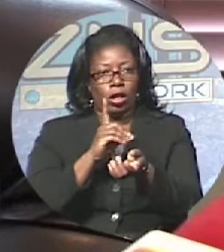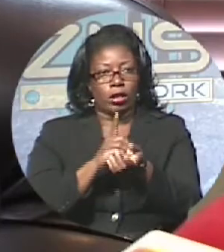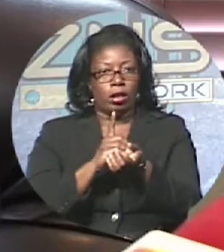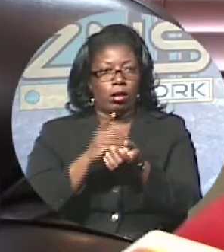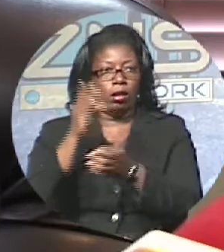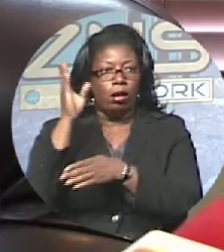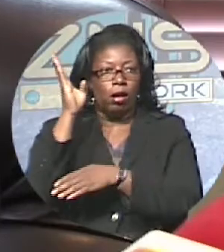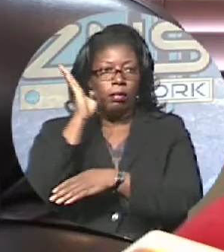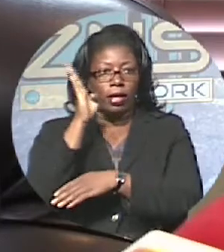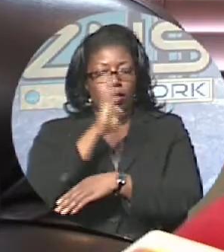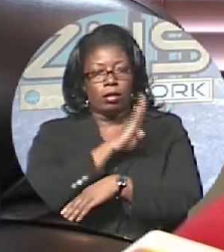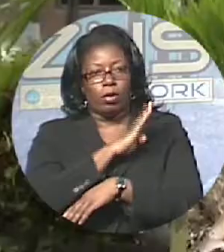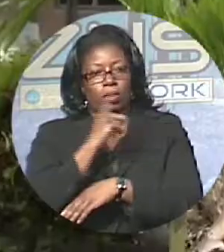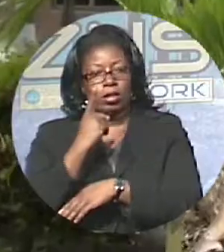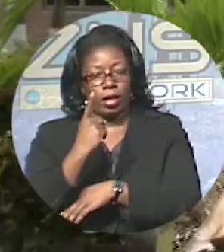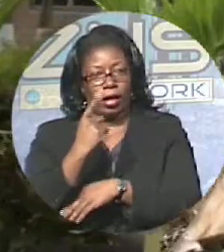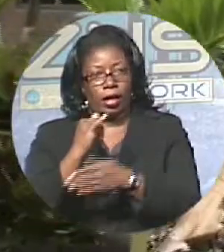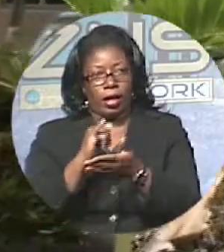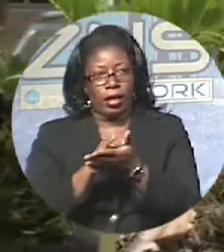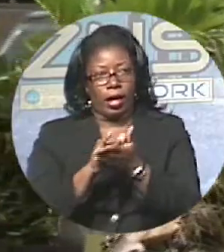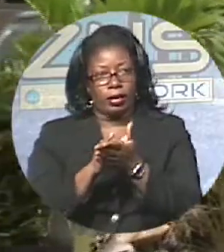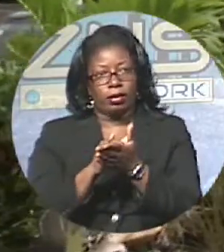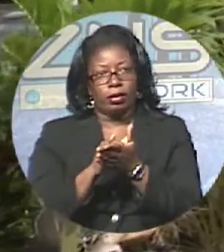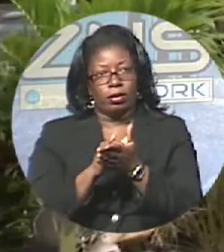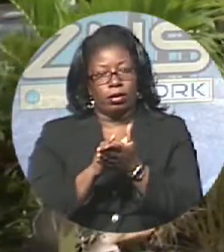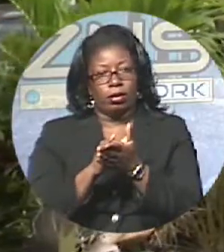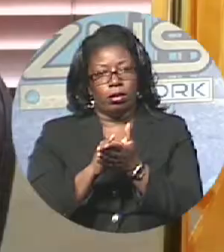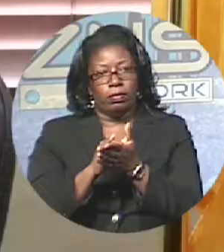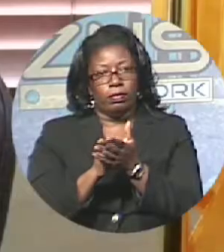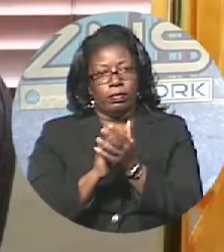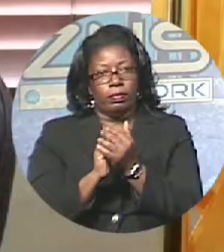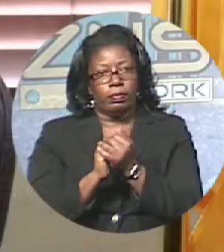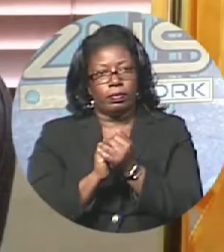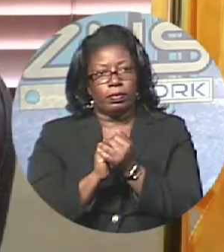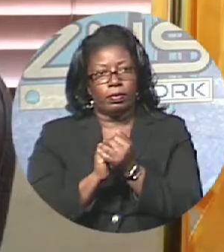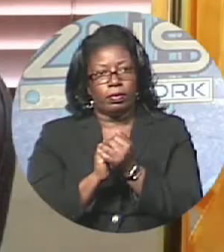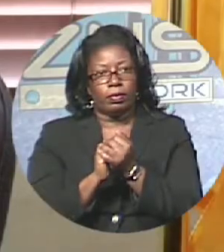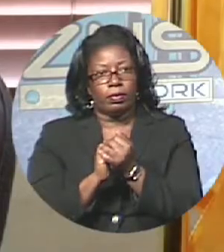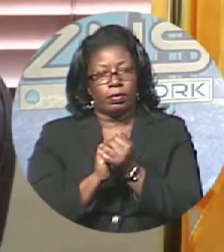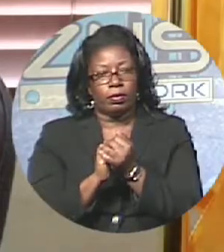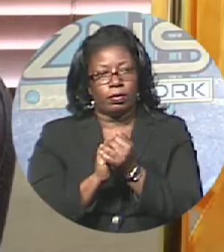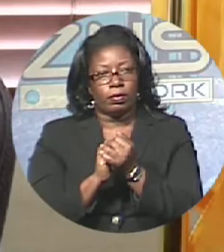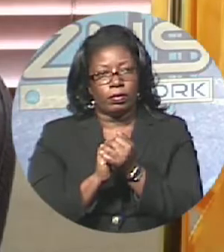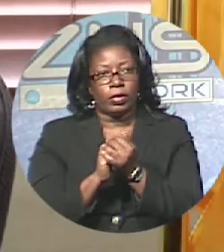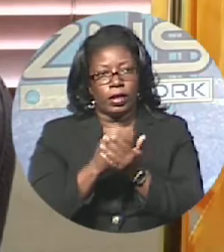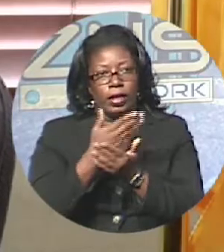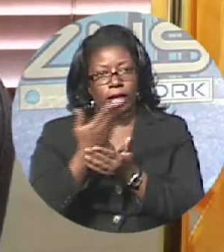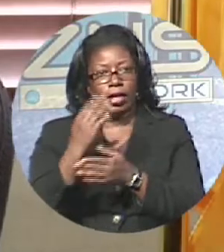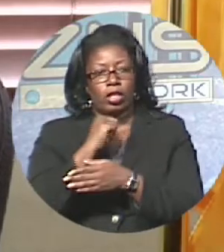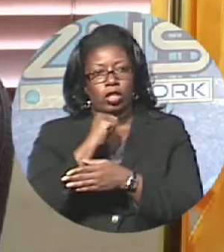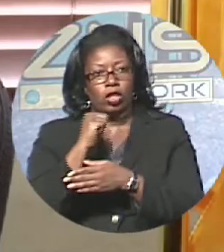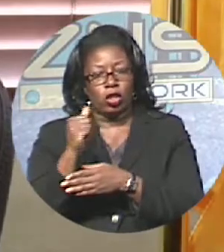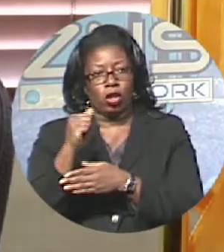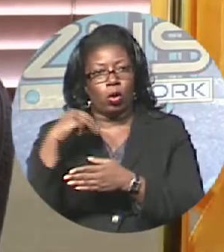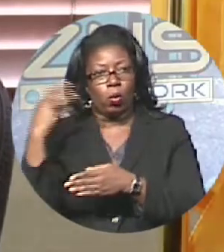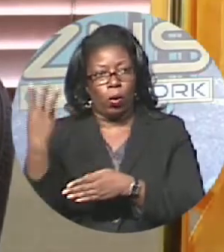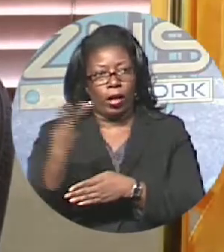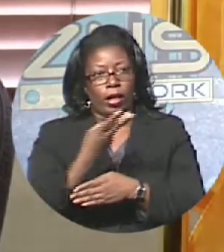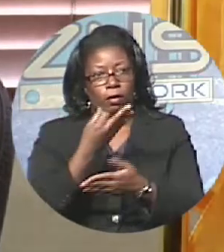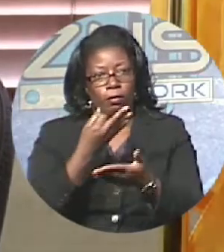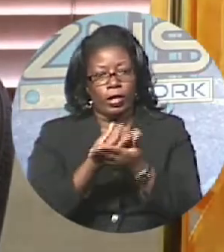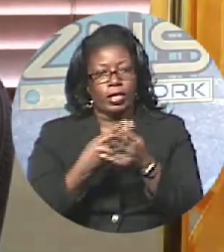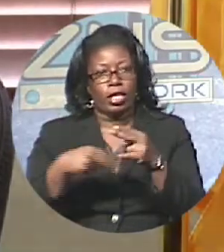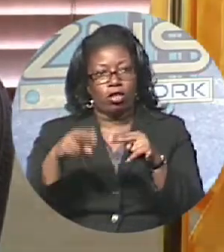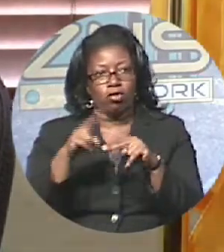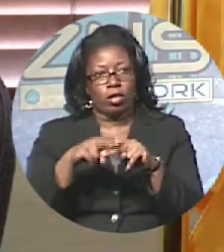face reductions in subventions, much of it is being absorbed by the college. They obviously do not welcome fee increases. I've